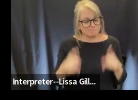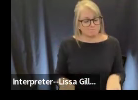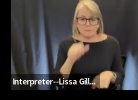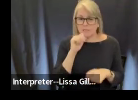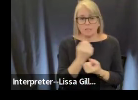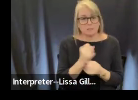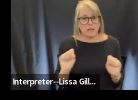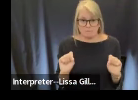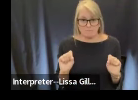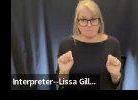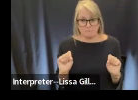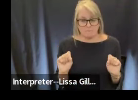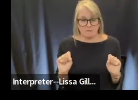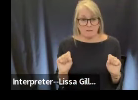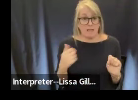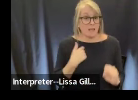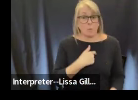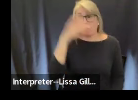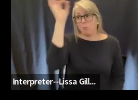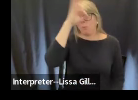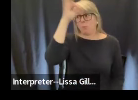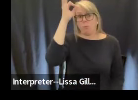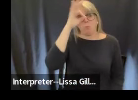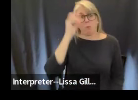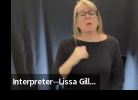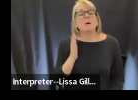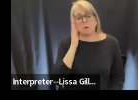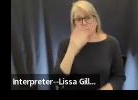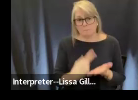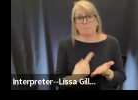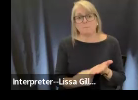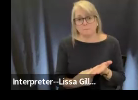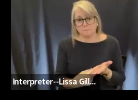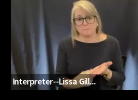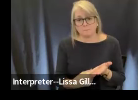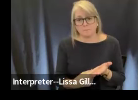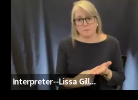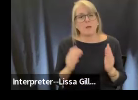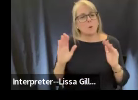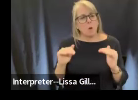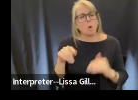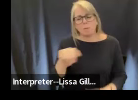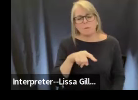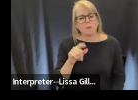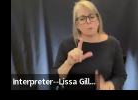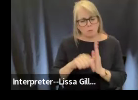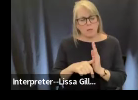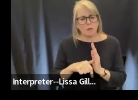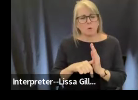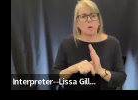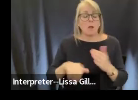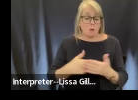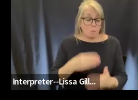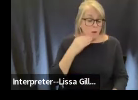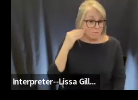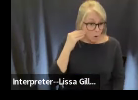our home that we don't realize. And so some of these things we're going to talk about are, we're hoping that you'll go home and check out in your home, or if you're there